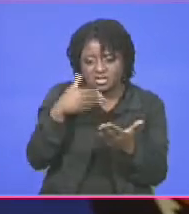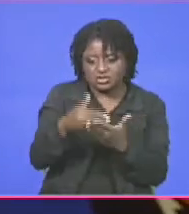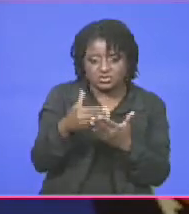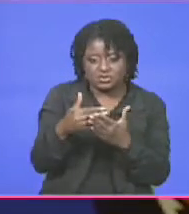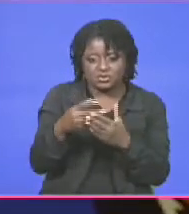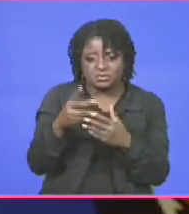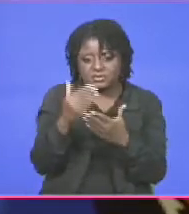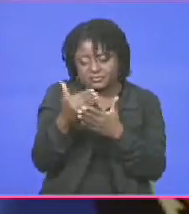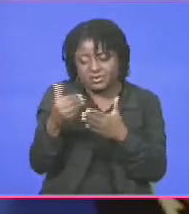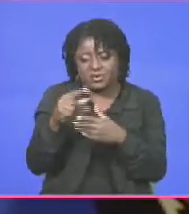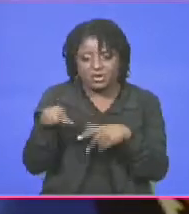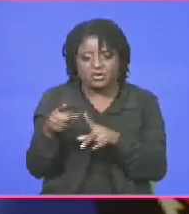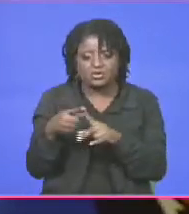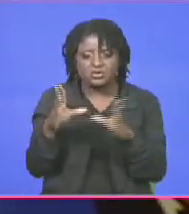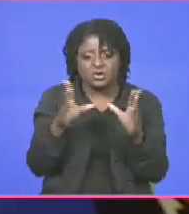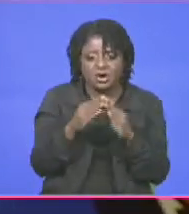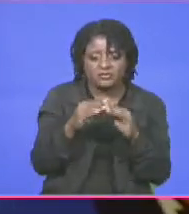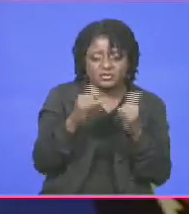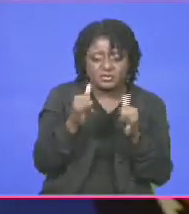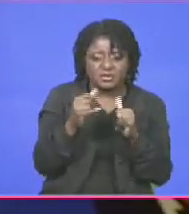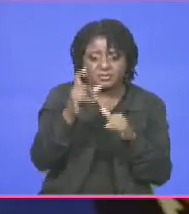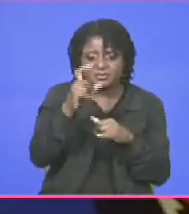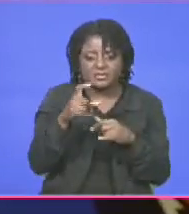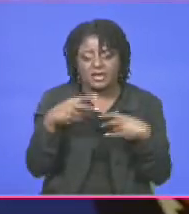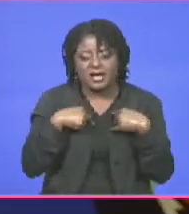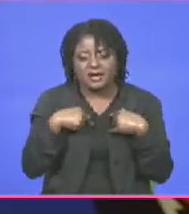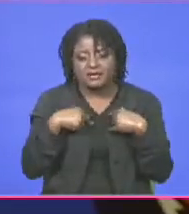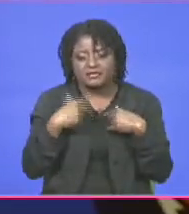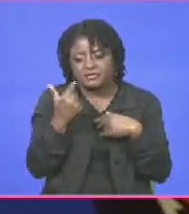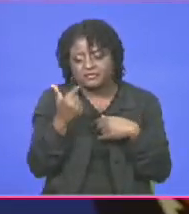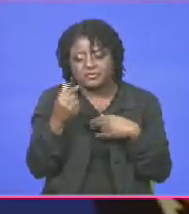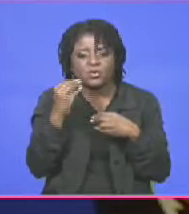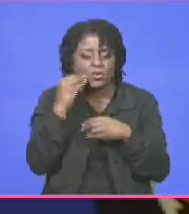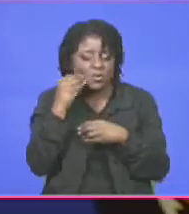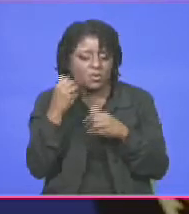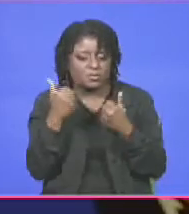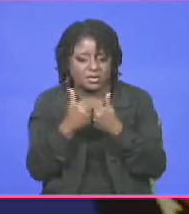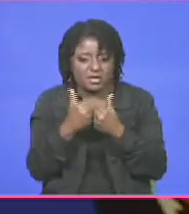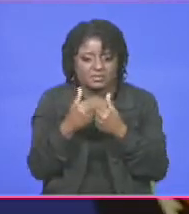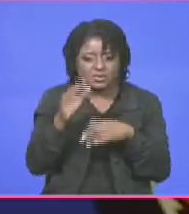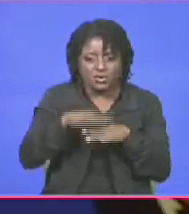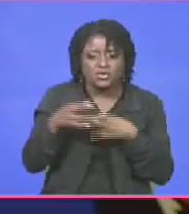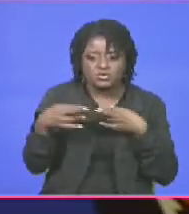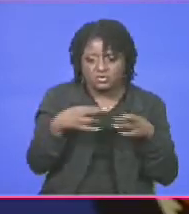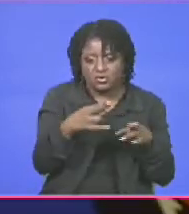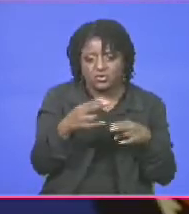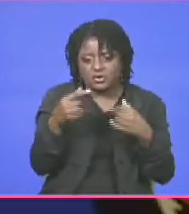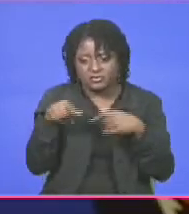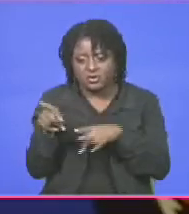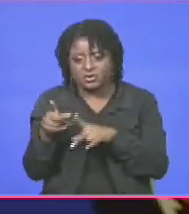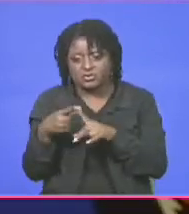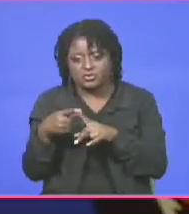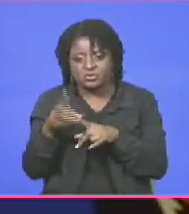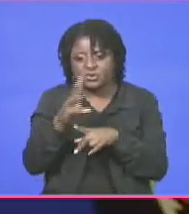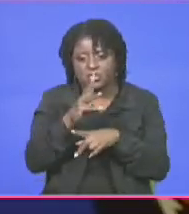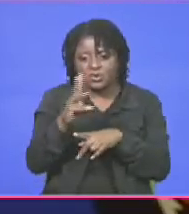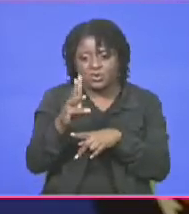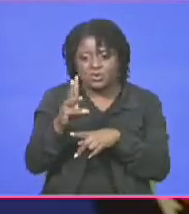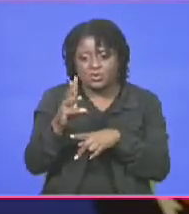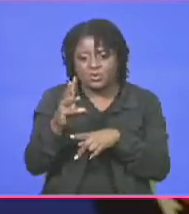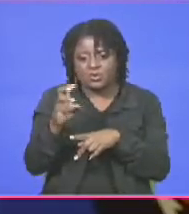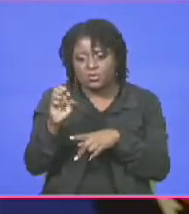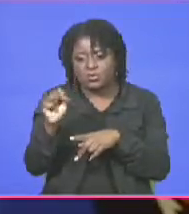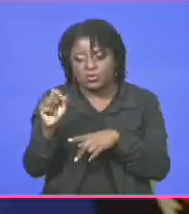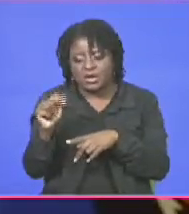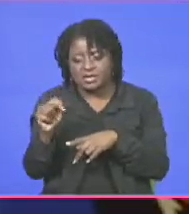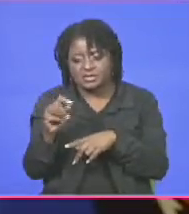play. We got to have a couple of home games, and we got to go on the road to a good Ohio U team. We have to go to Wisconsin, which is one